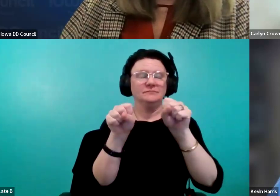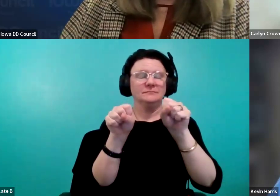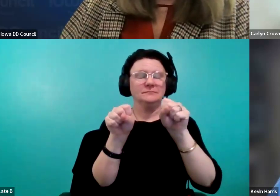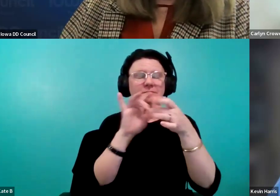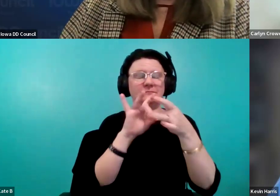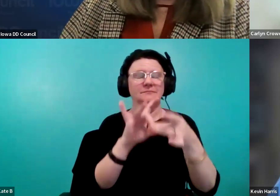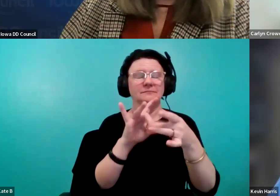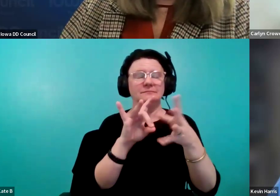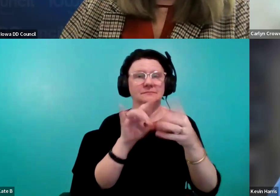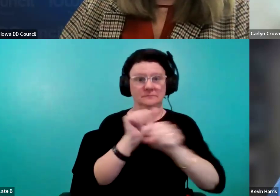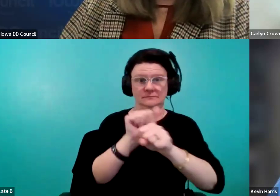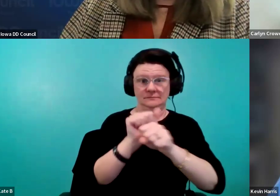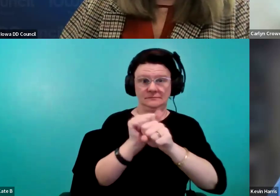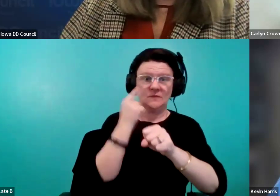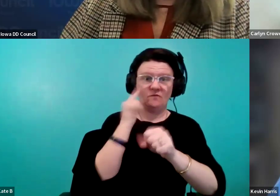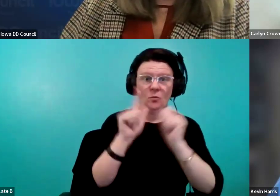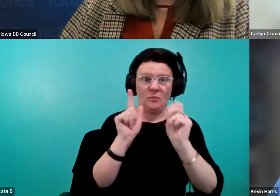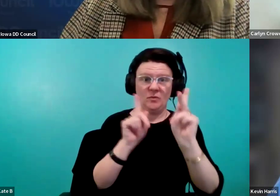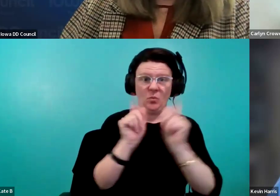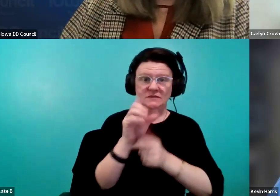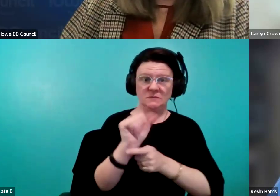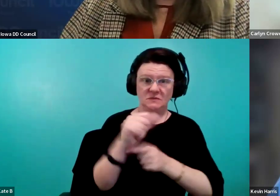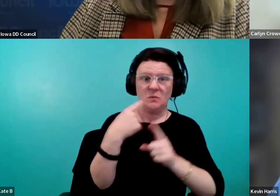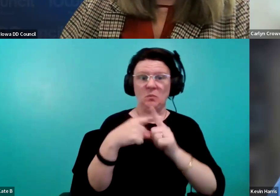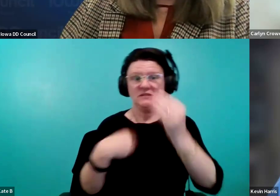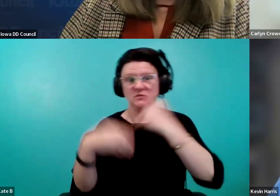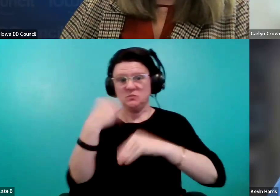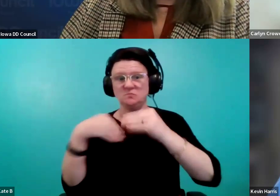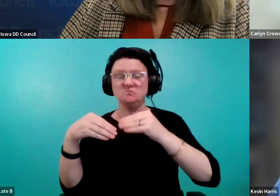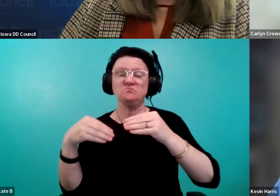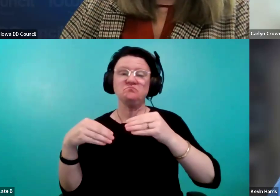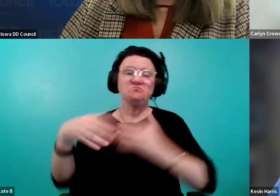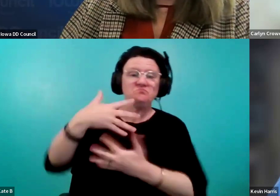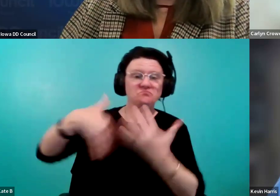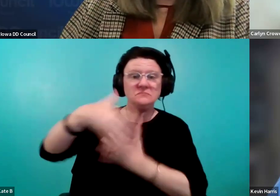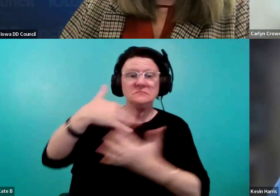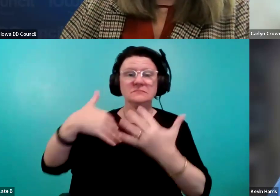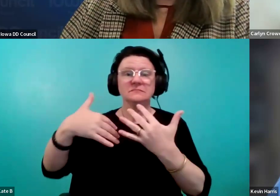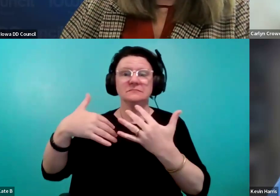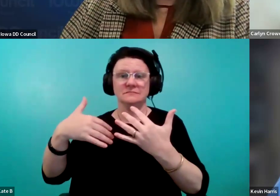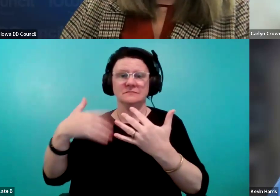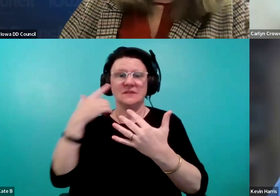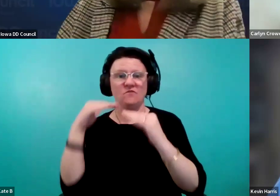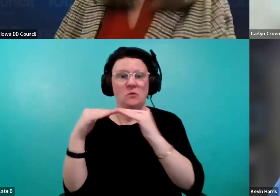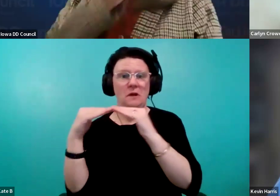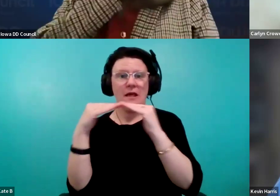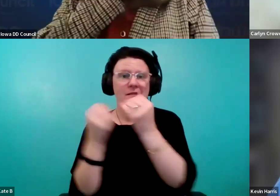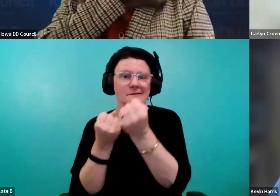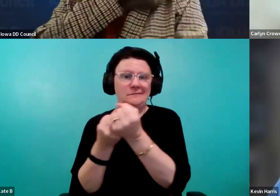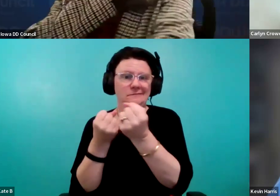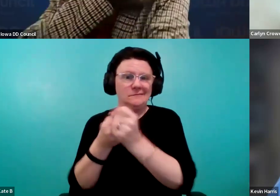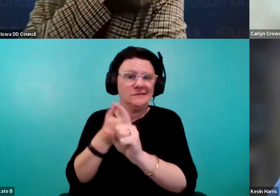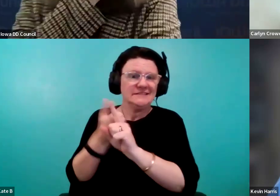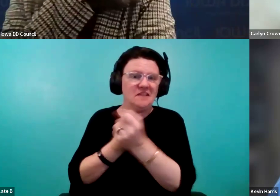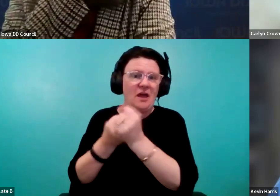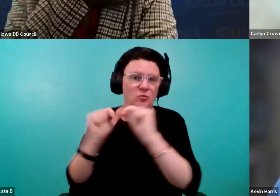regarding employment for people with disabilities, and then a reception for the Allies in Advocacy, our